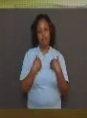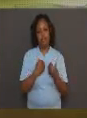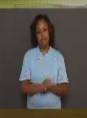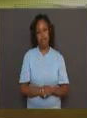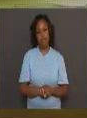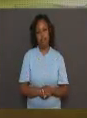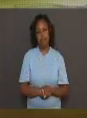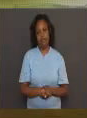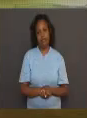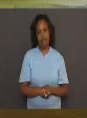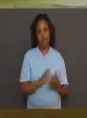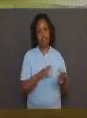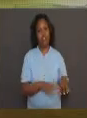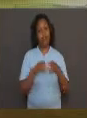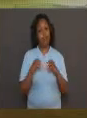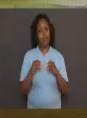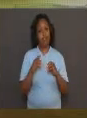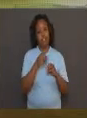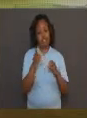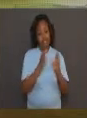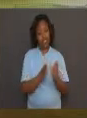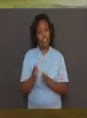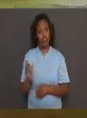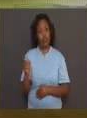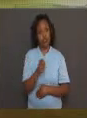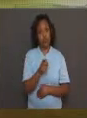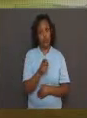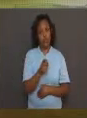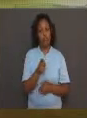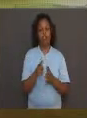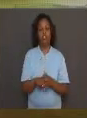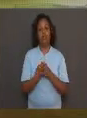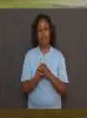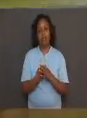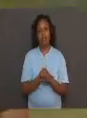Students, if you are ready, then we will get started.